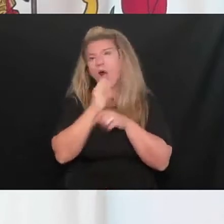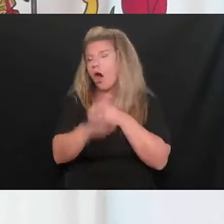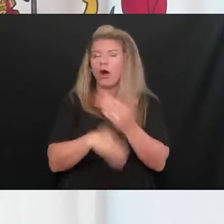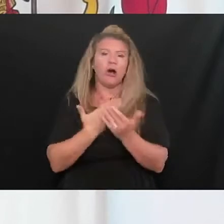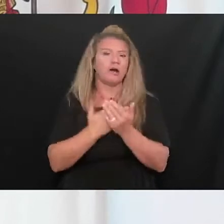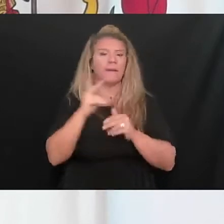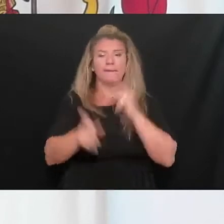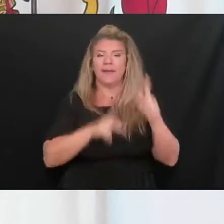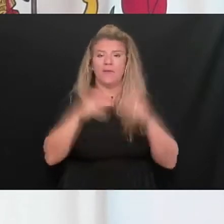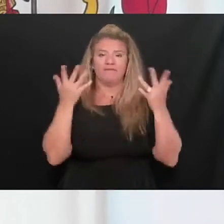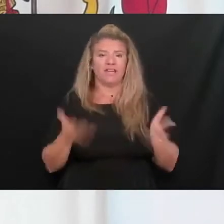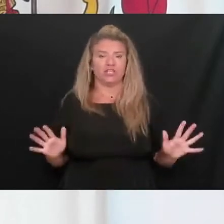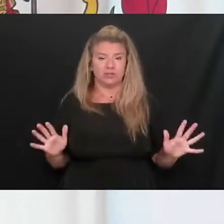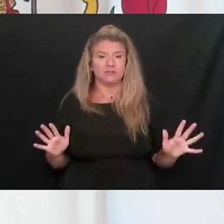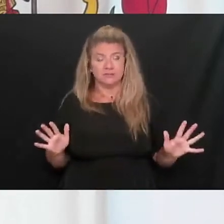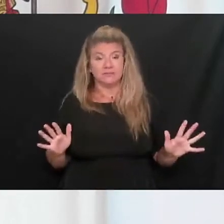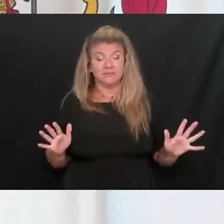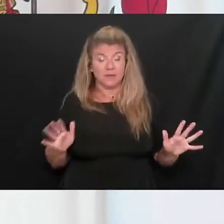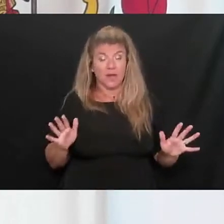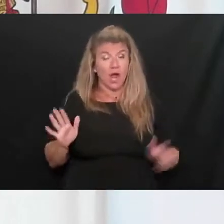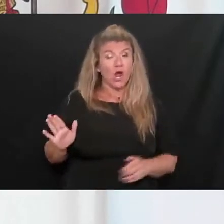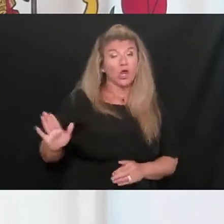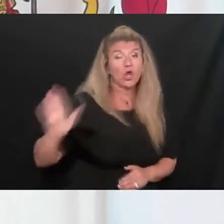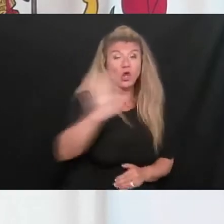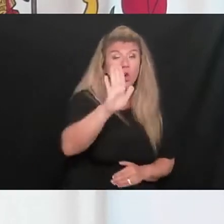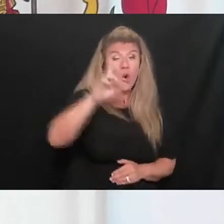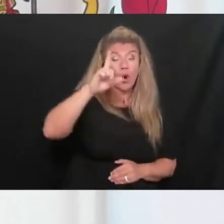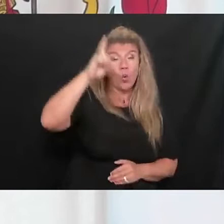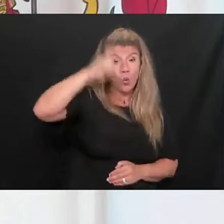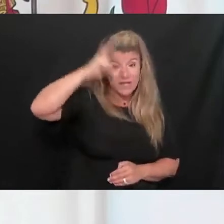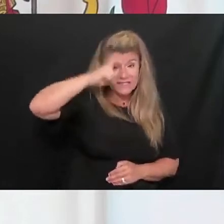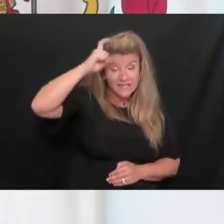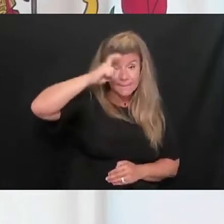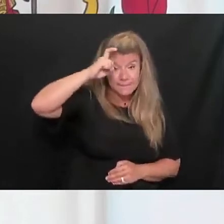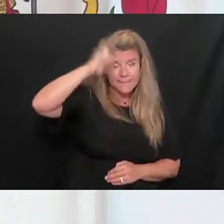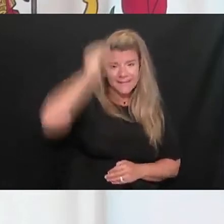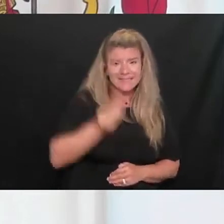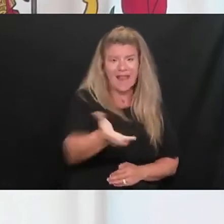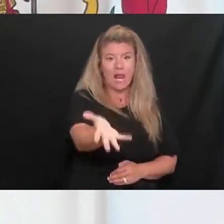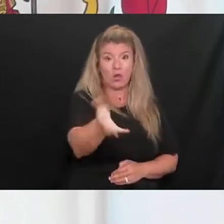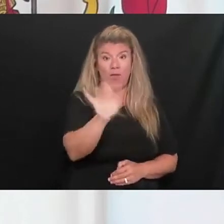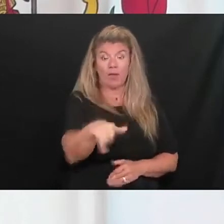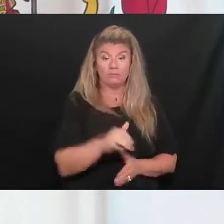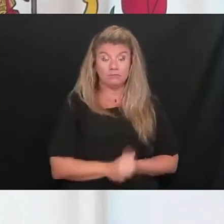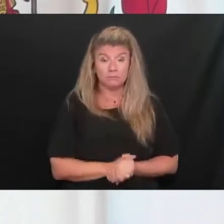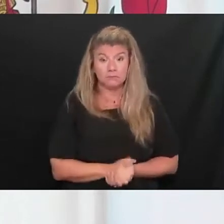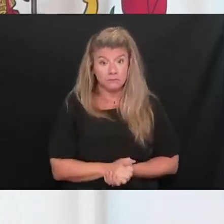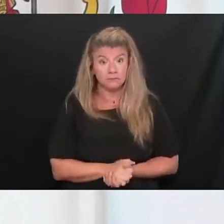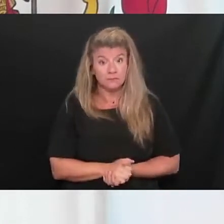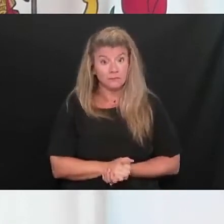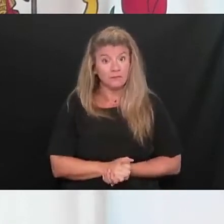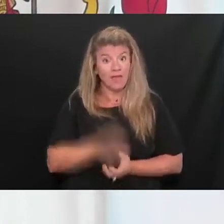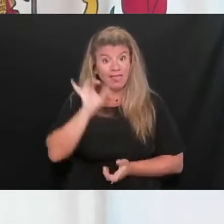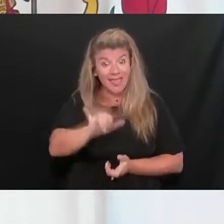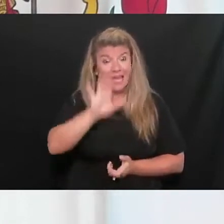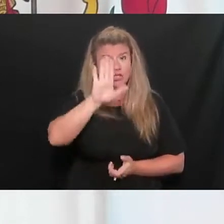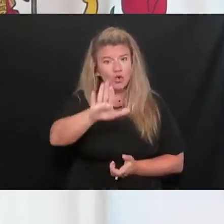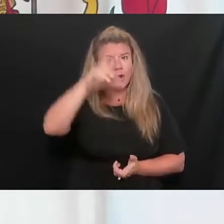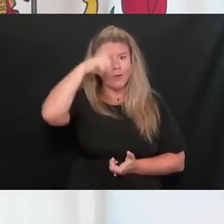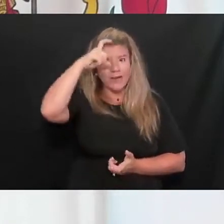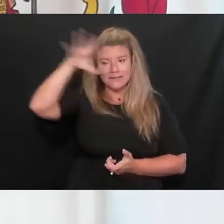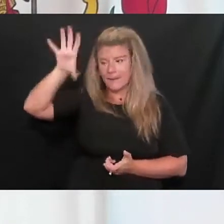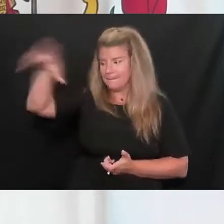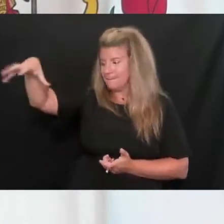line. Your wisdom is telling you, West Virginia, your wisdom is telling you to step